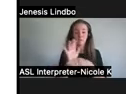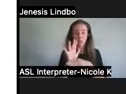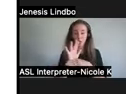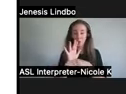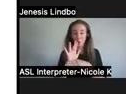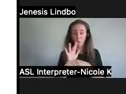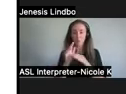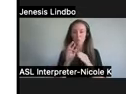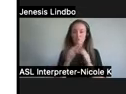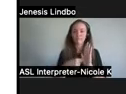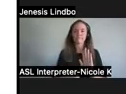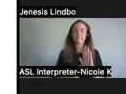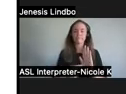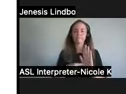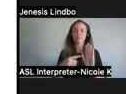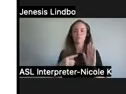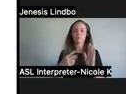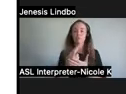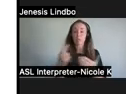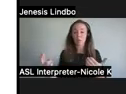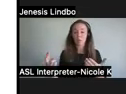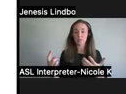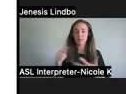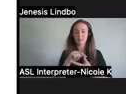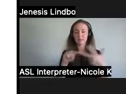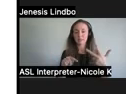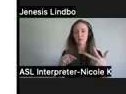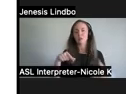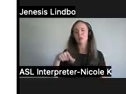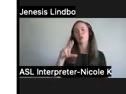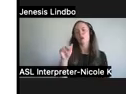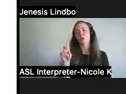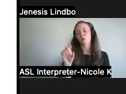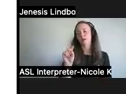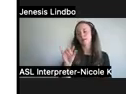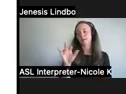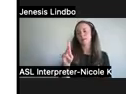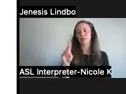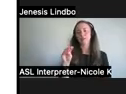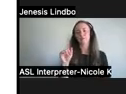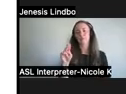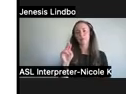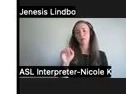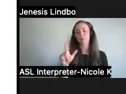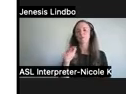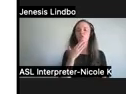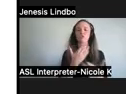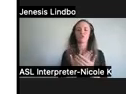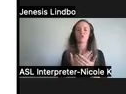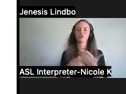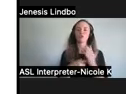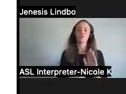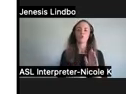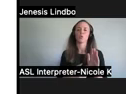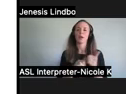bottom, and the quad stick manual is a good place to start as well. And that kind of goes over and breaks down how to program the quad stick and how to set it up for